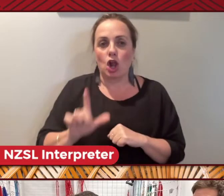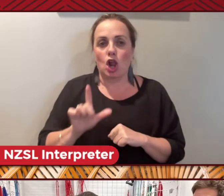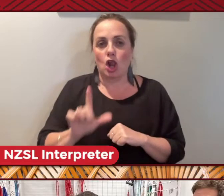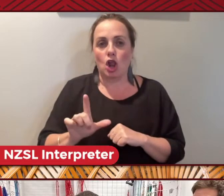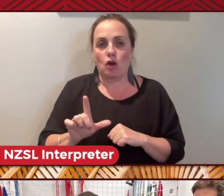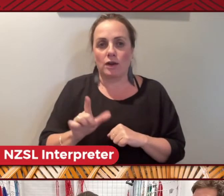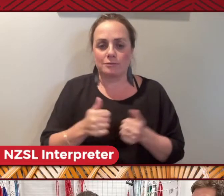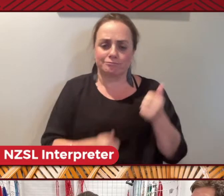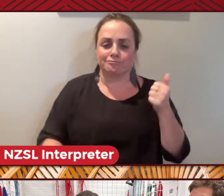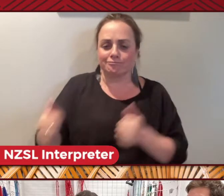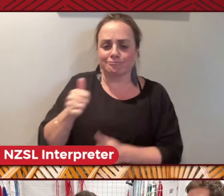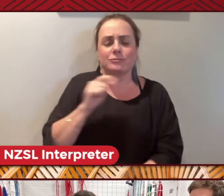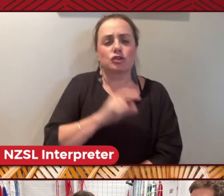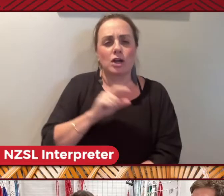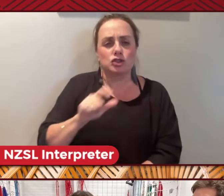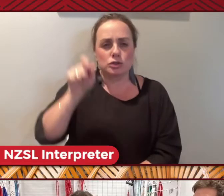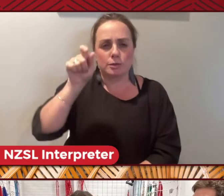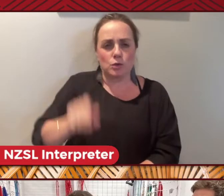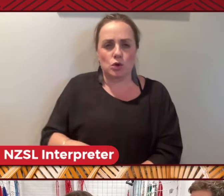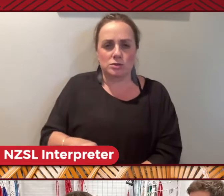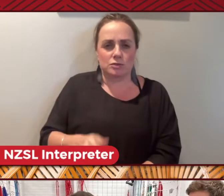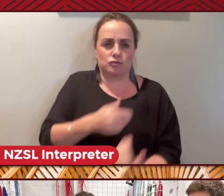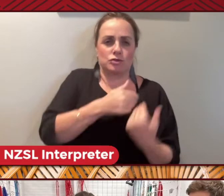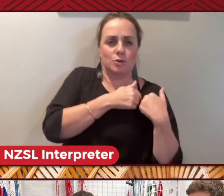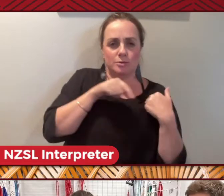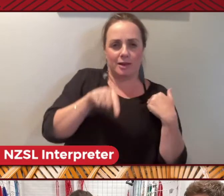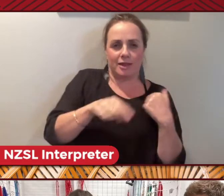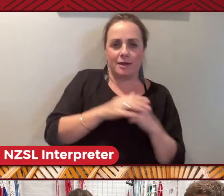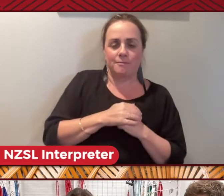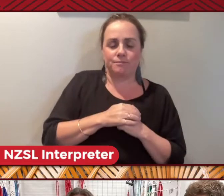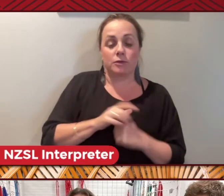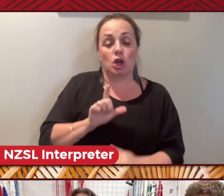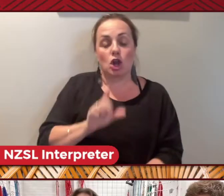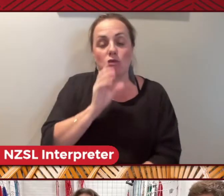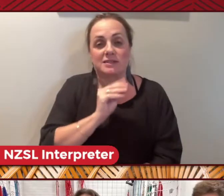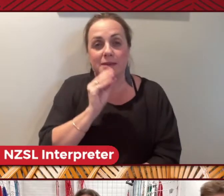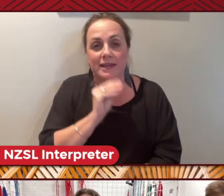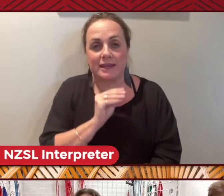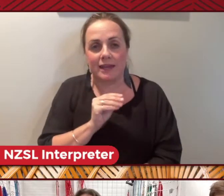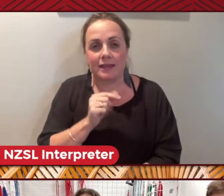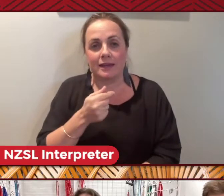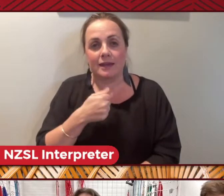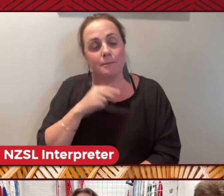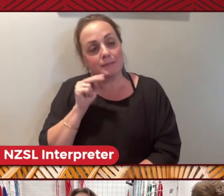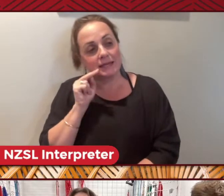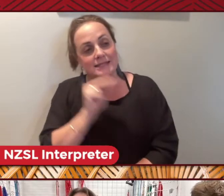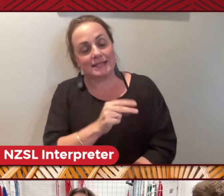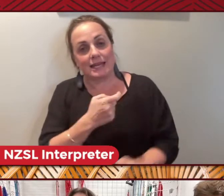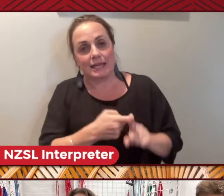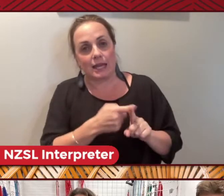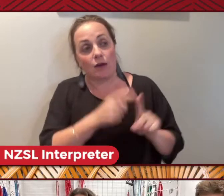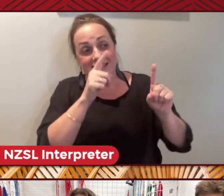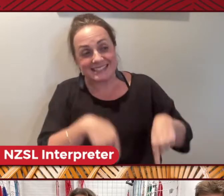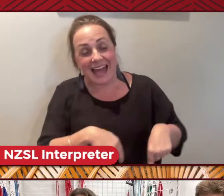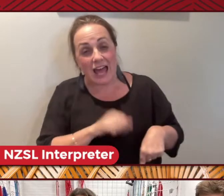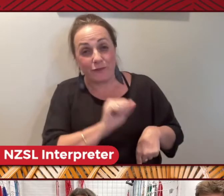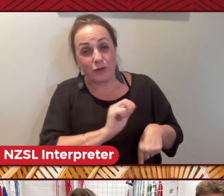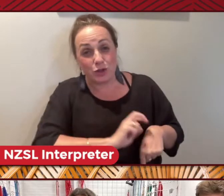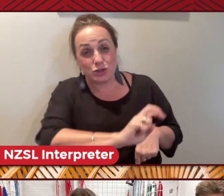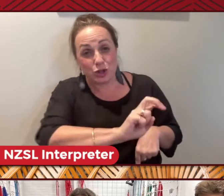at Christchurch and so Lauren speaking. So I guess I got to see Kiara at the beginning of her journey, and